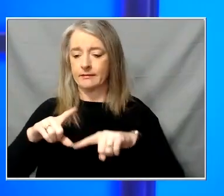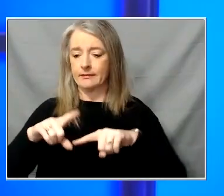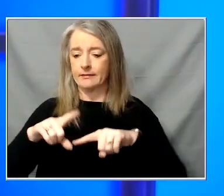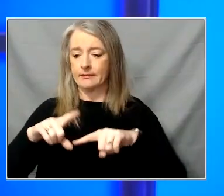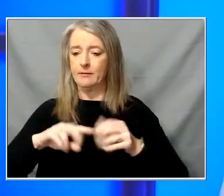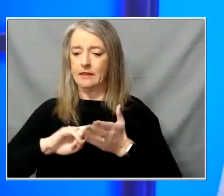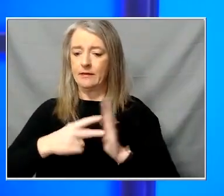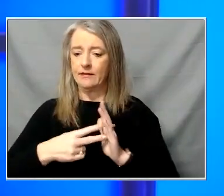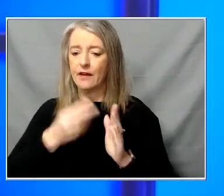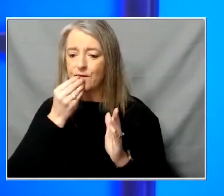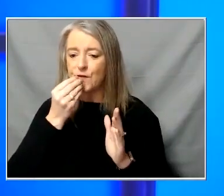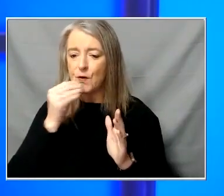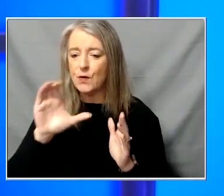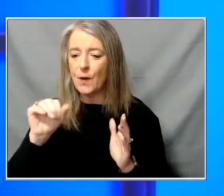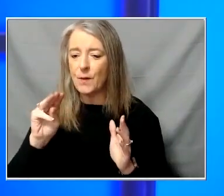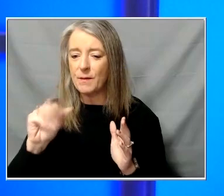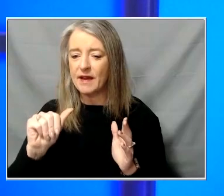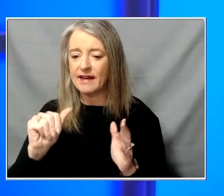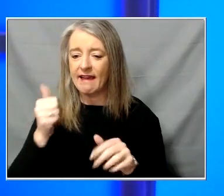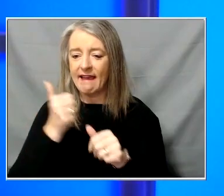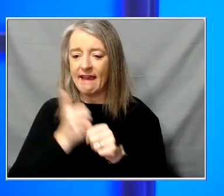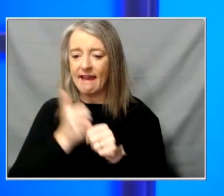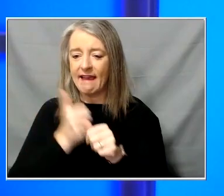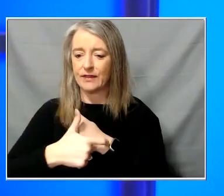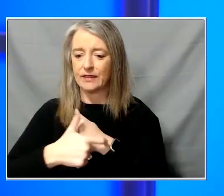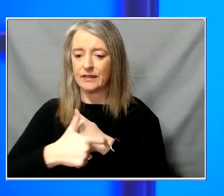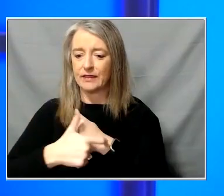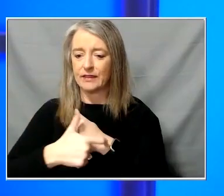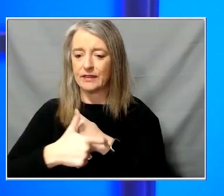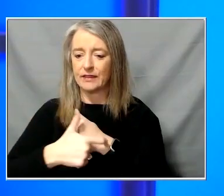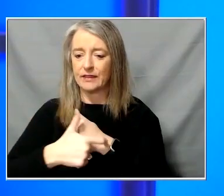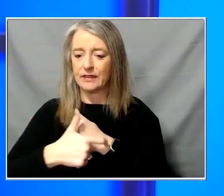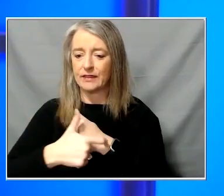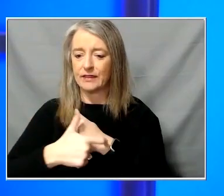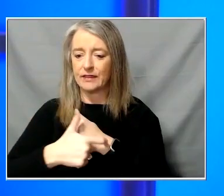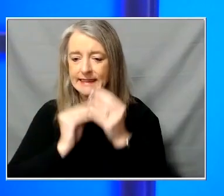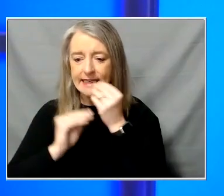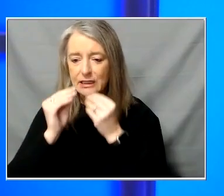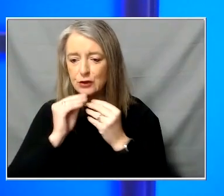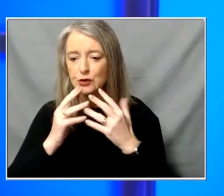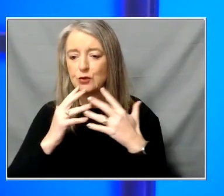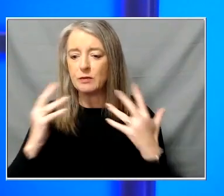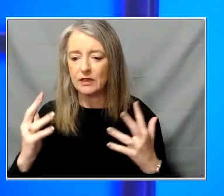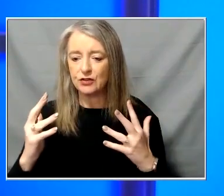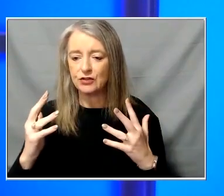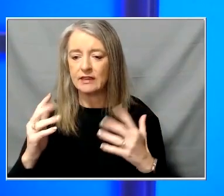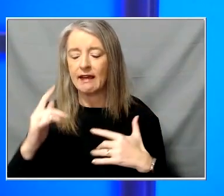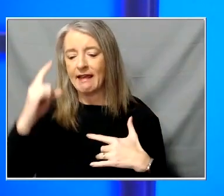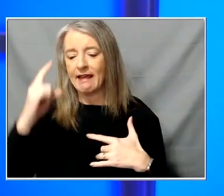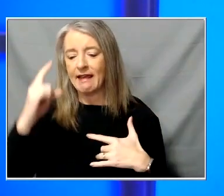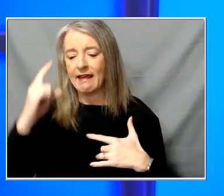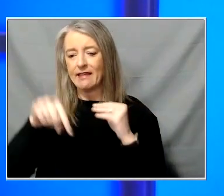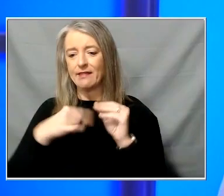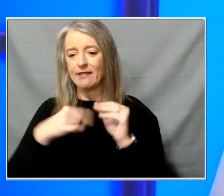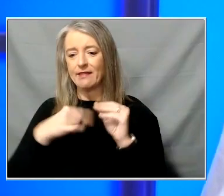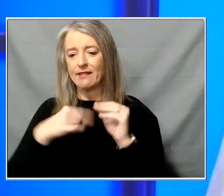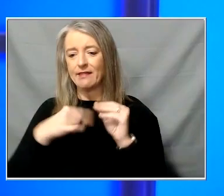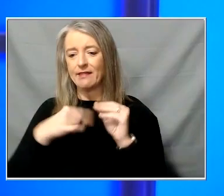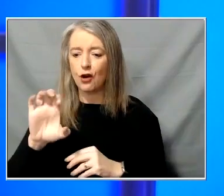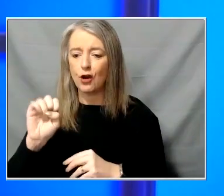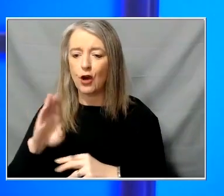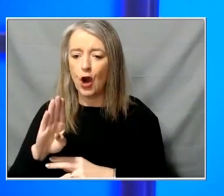coma, every time I've put myself into a food coma, it's because I've eaten too much. And I usually think of that in terms of carbohydrates. So our